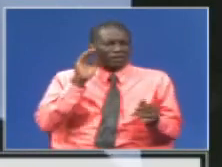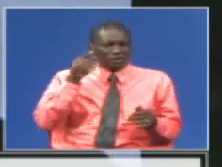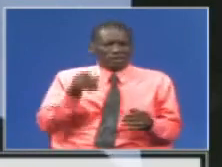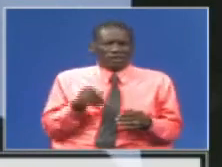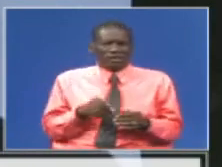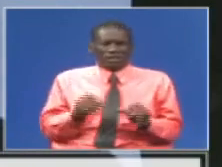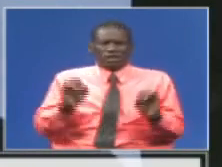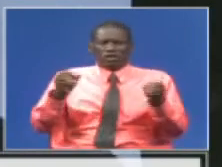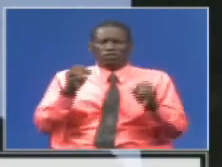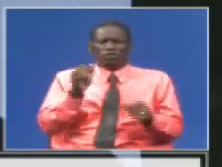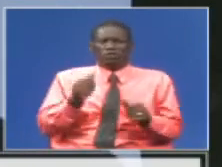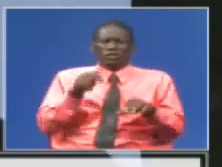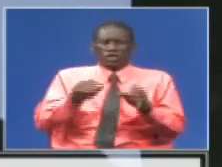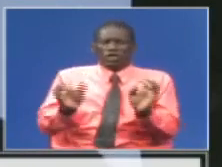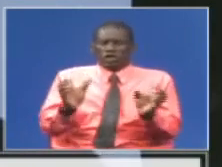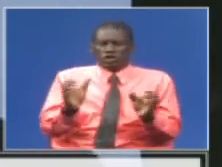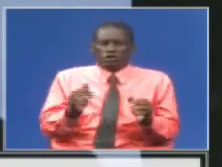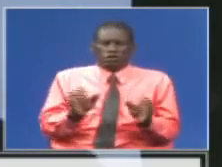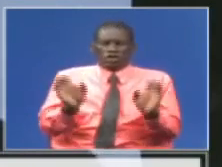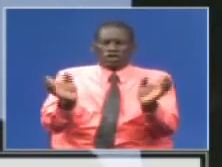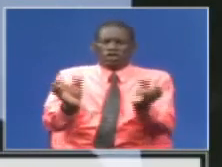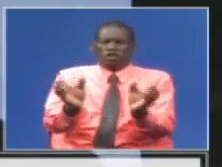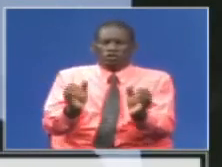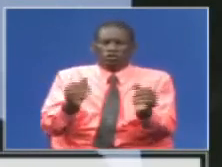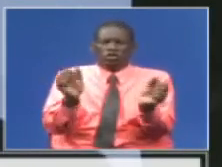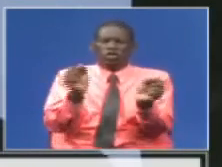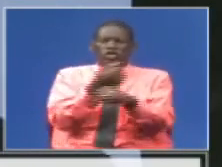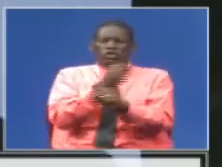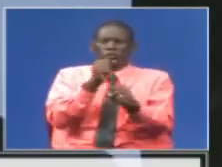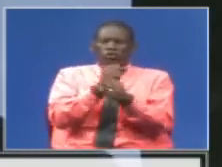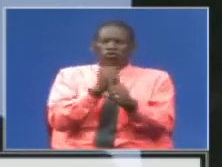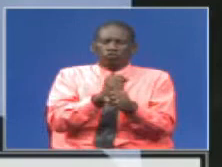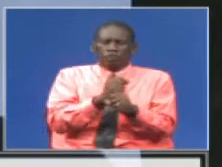taarifa mbaya kwenye radio inawezi kawafanya